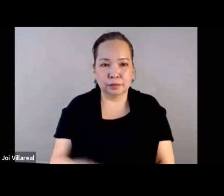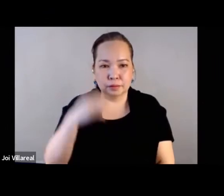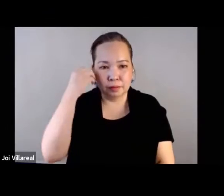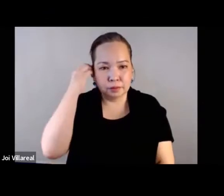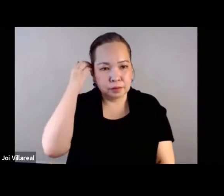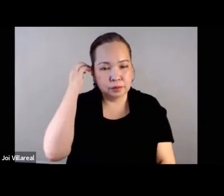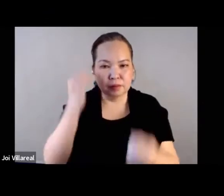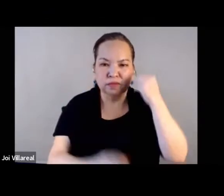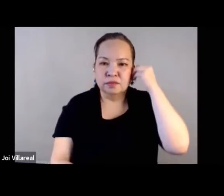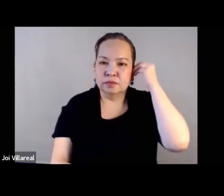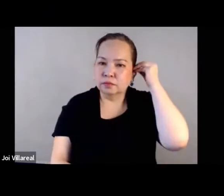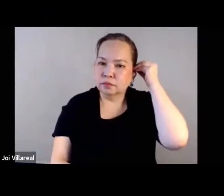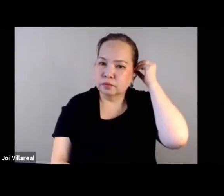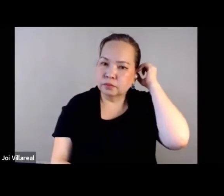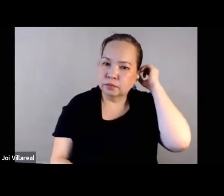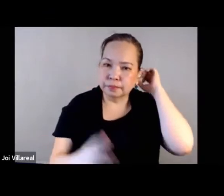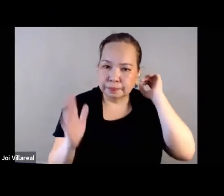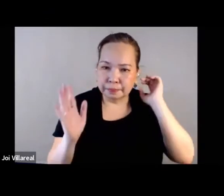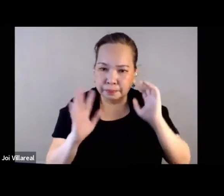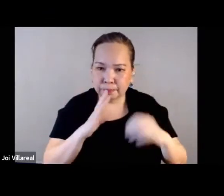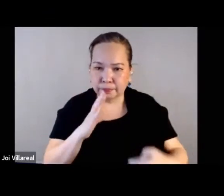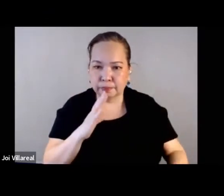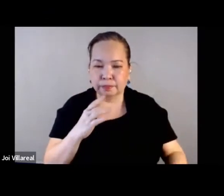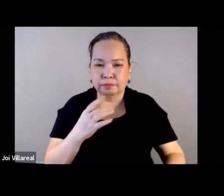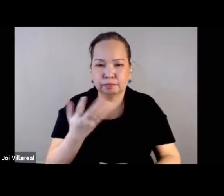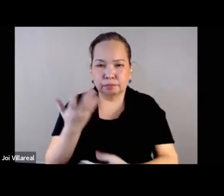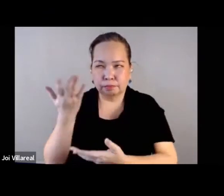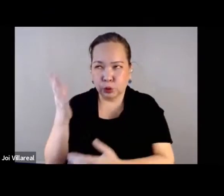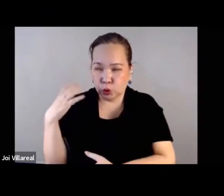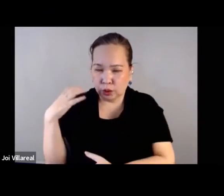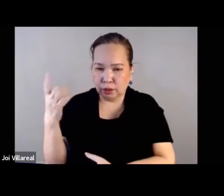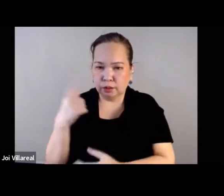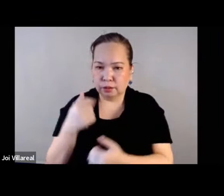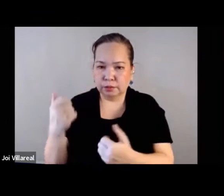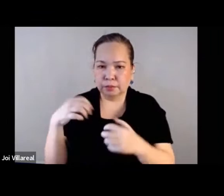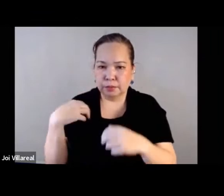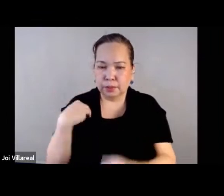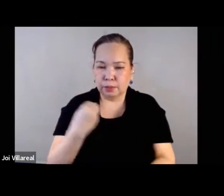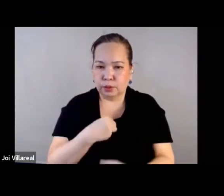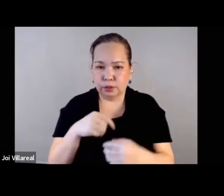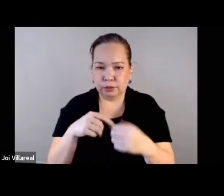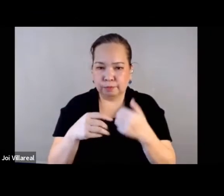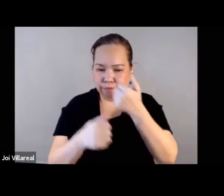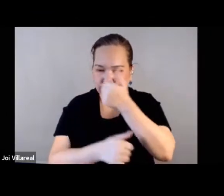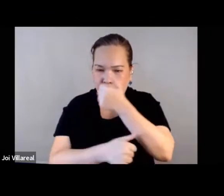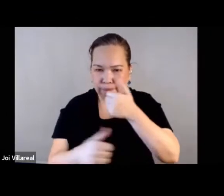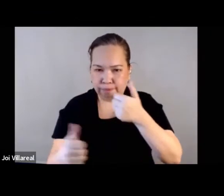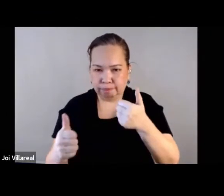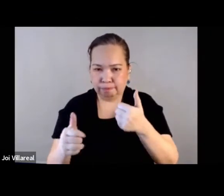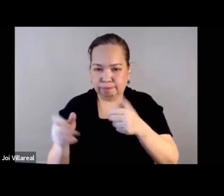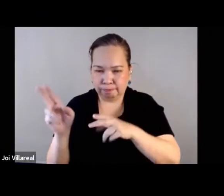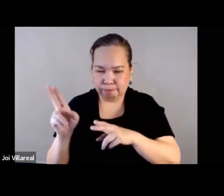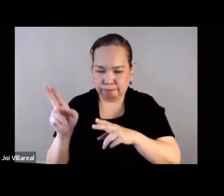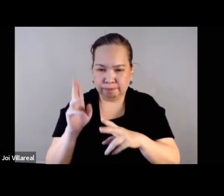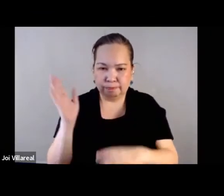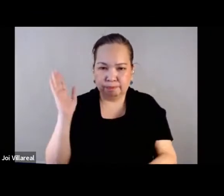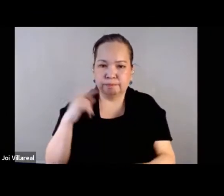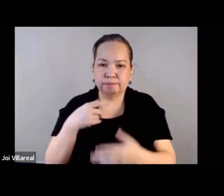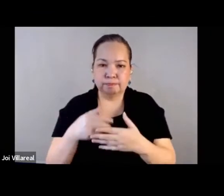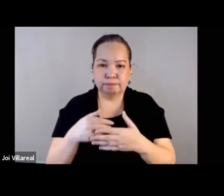Mr. Chairman, members of this committee, distinguished resource speakers, before anything else, I would like to